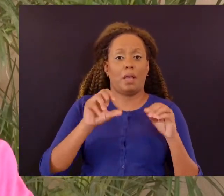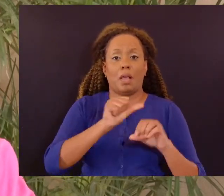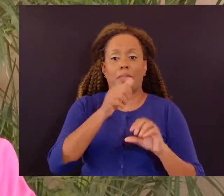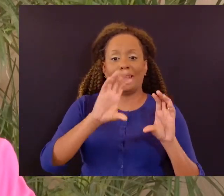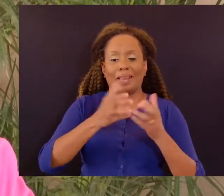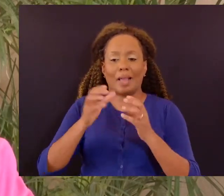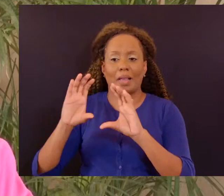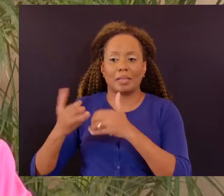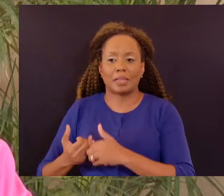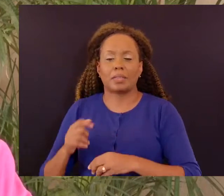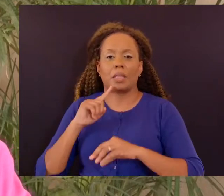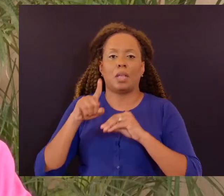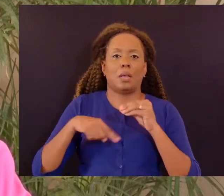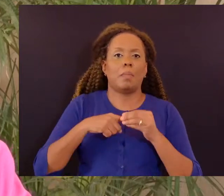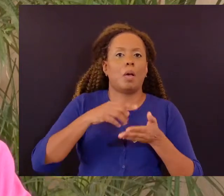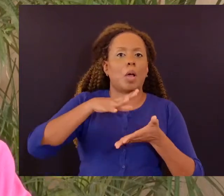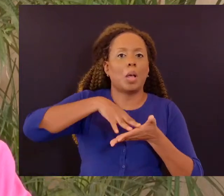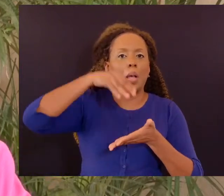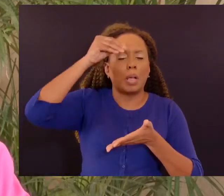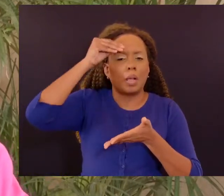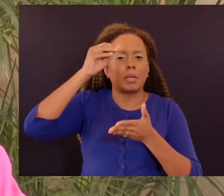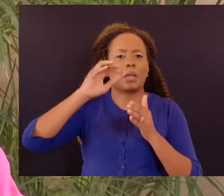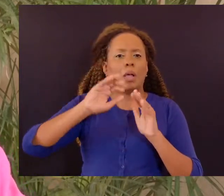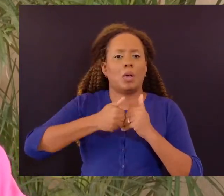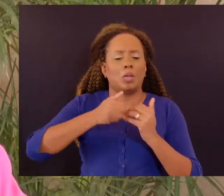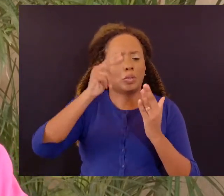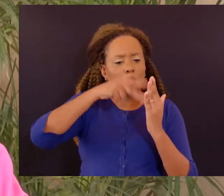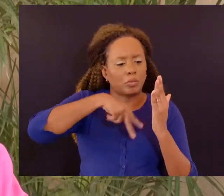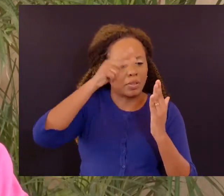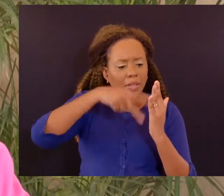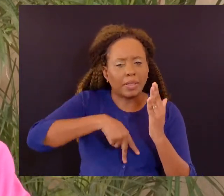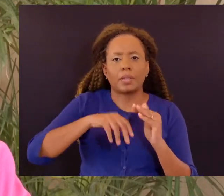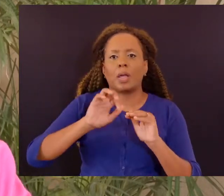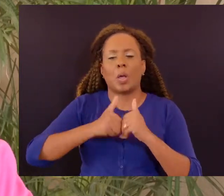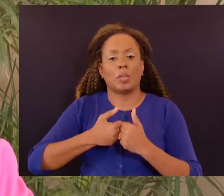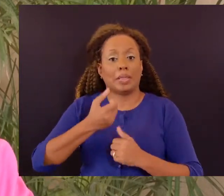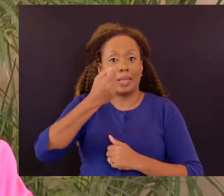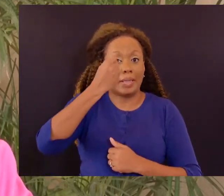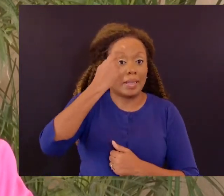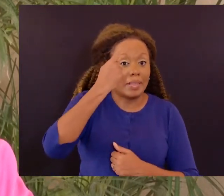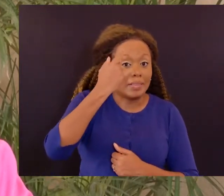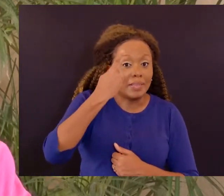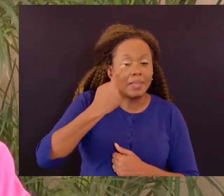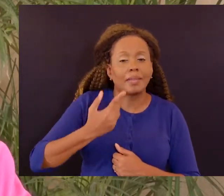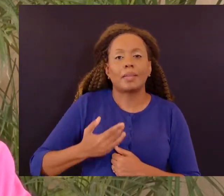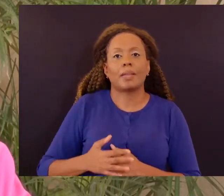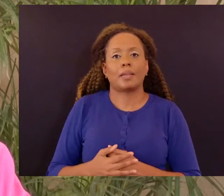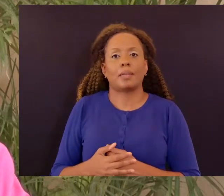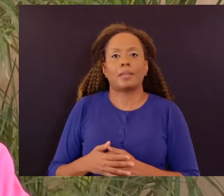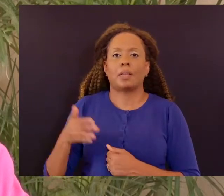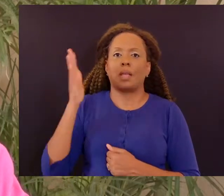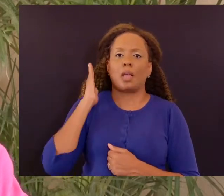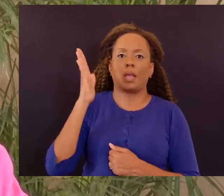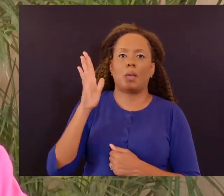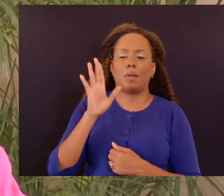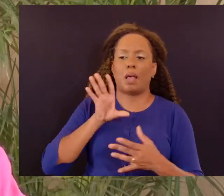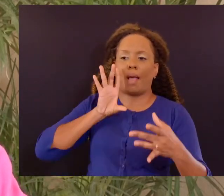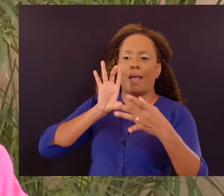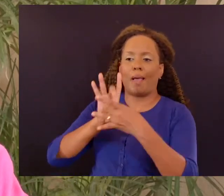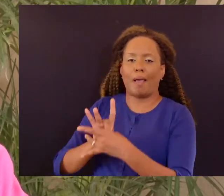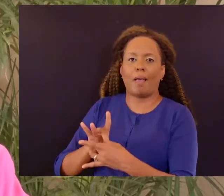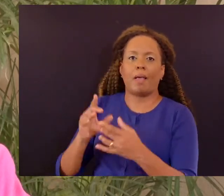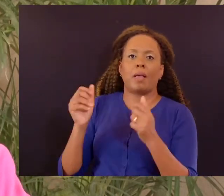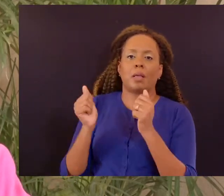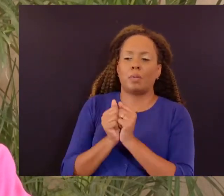numeracy, and the content in the literacy and numeracy programs are going to be aligned to the new areas